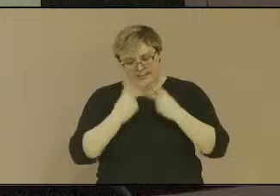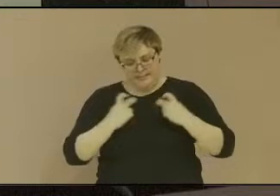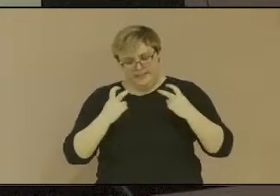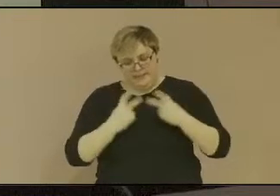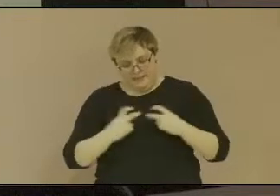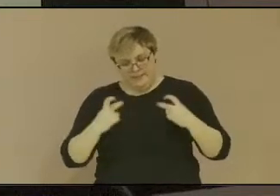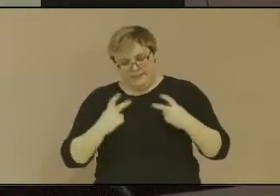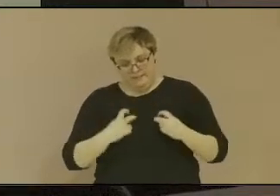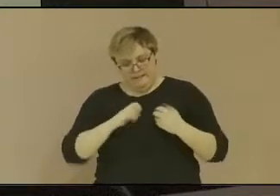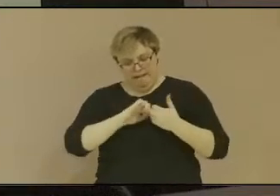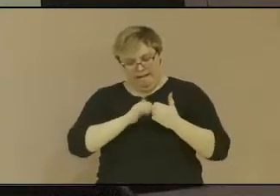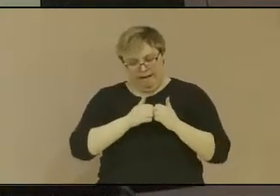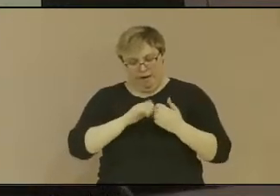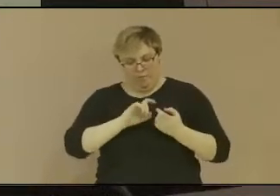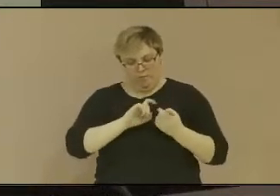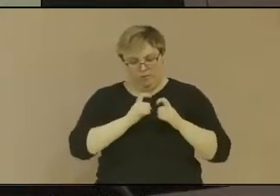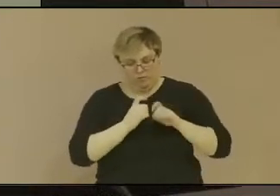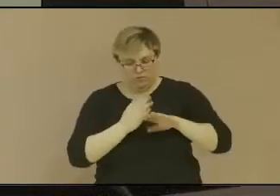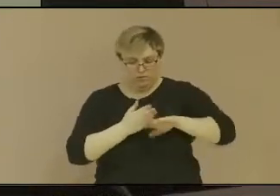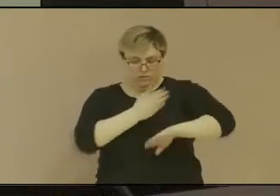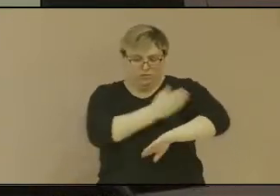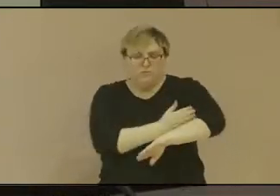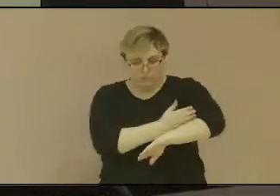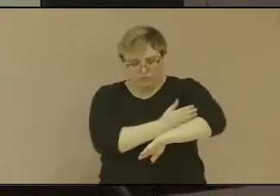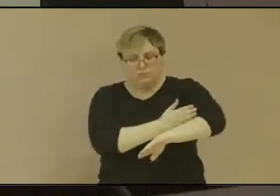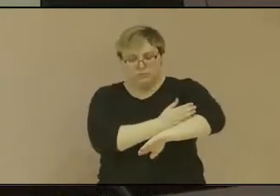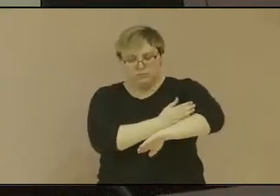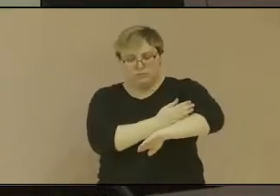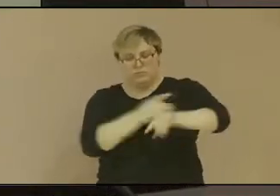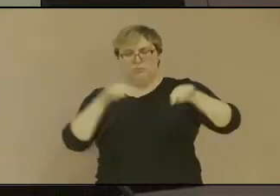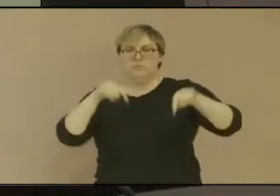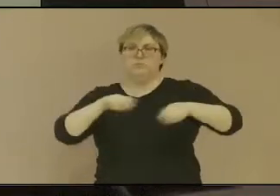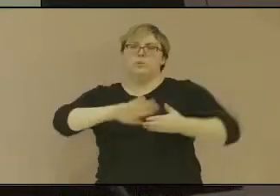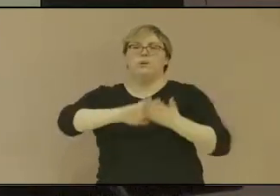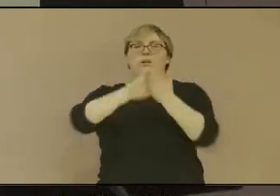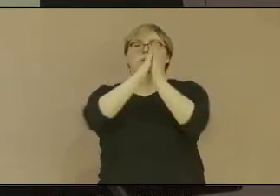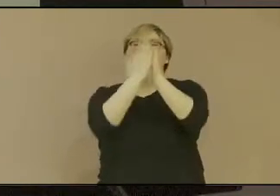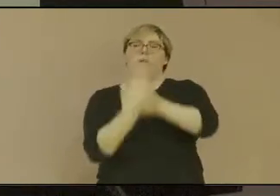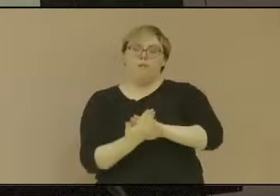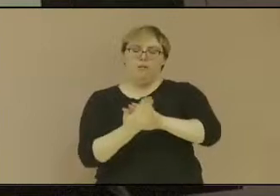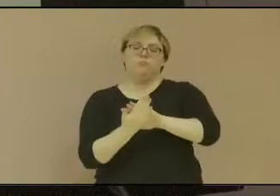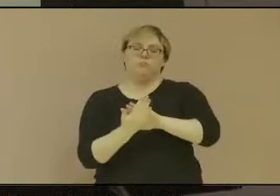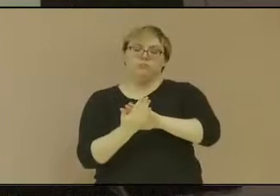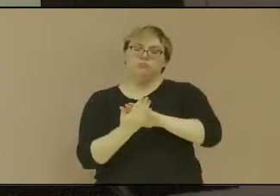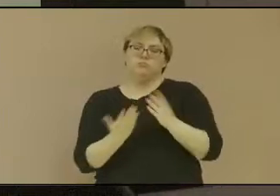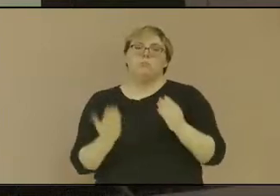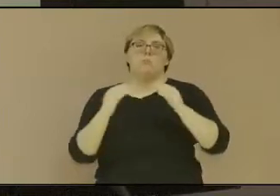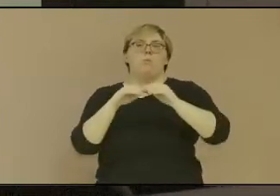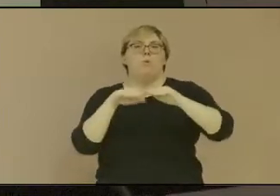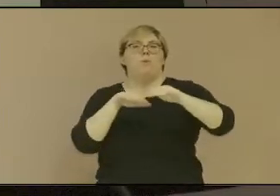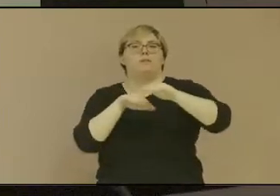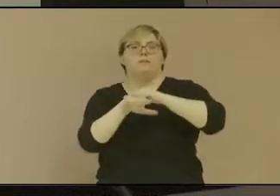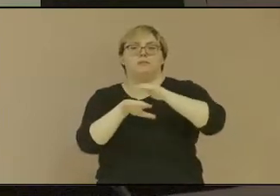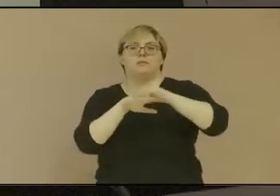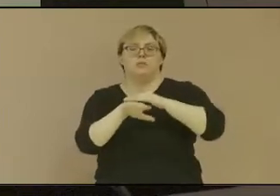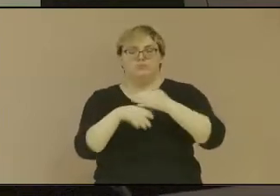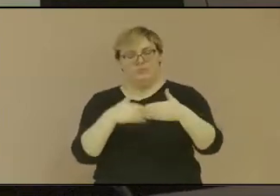we work toward becoming a culture that builds accessibility into everything we